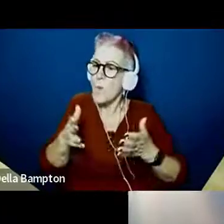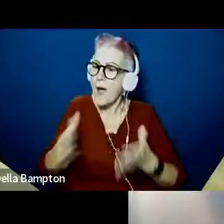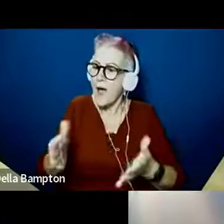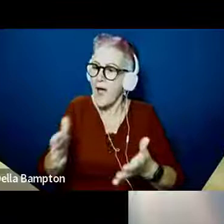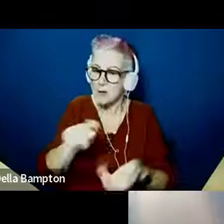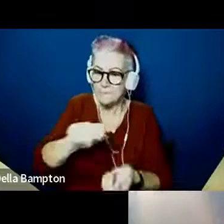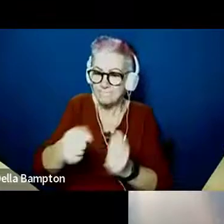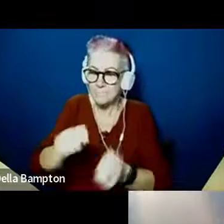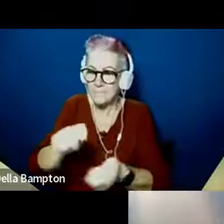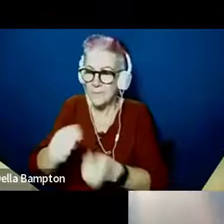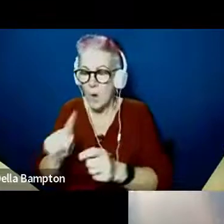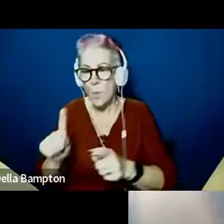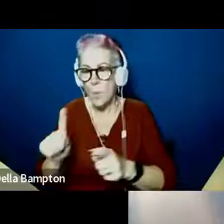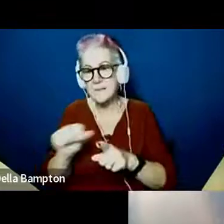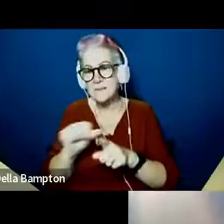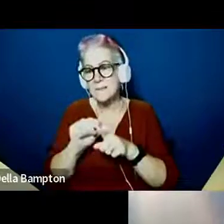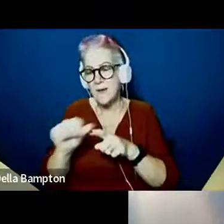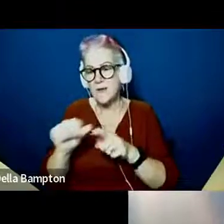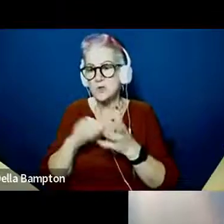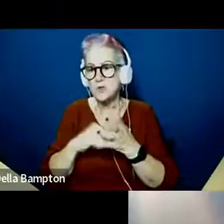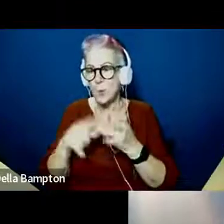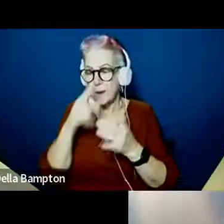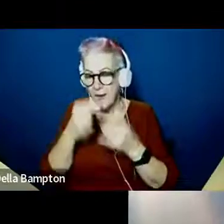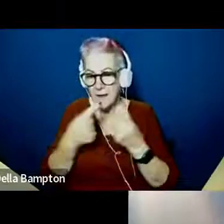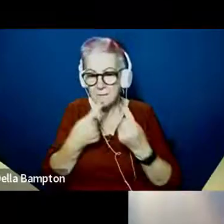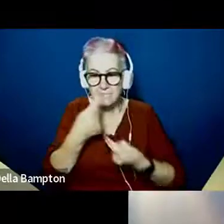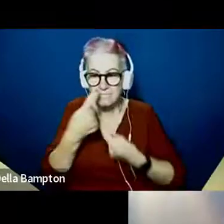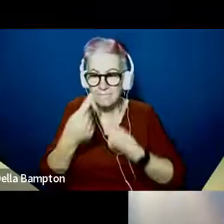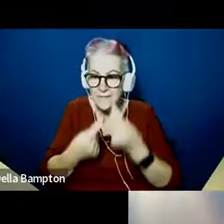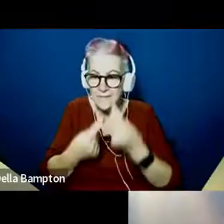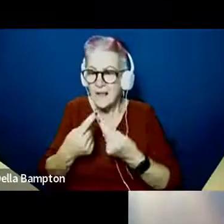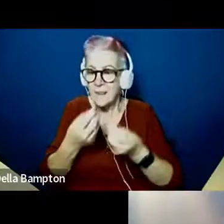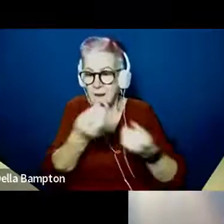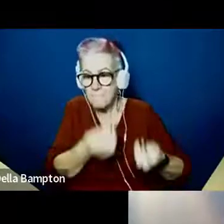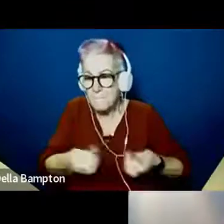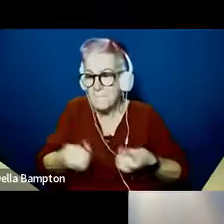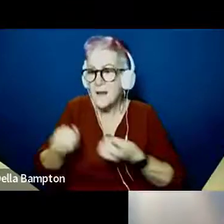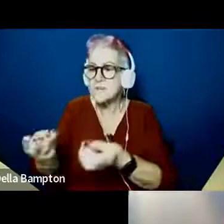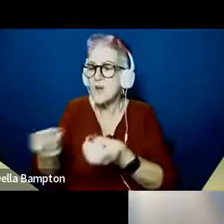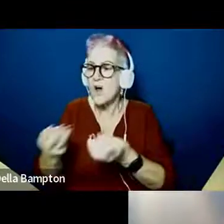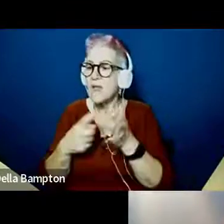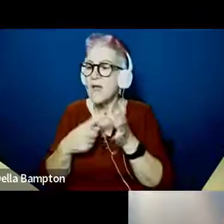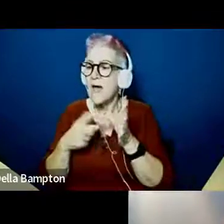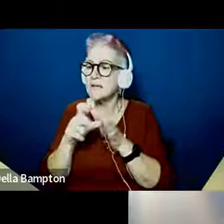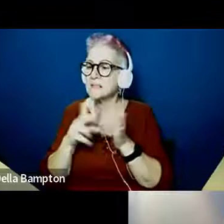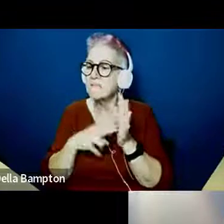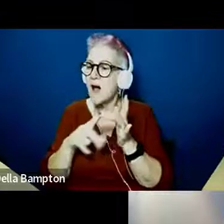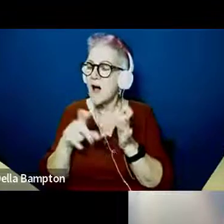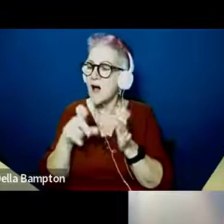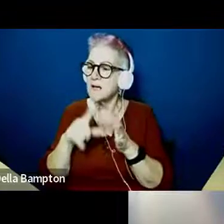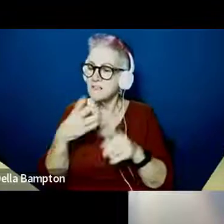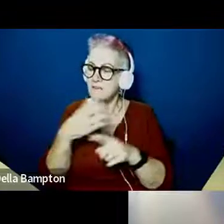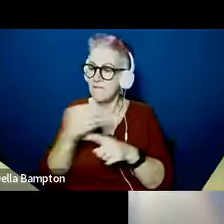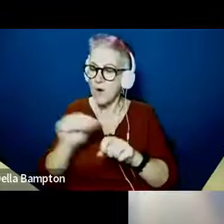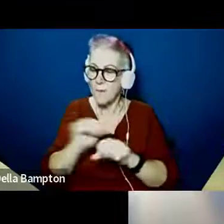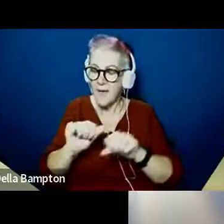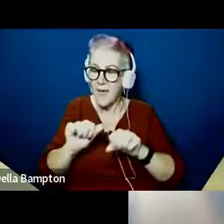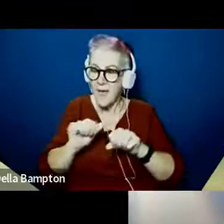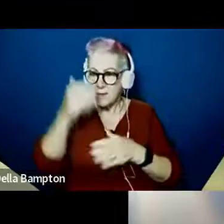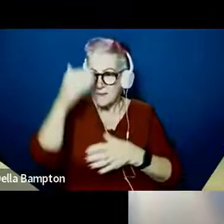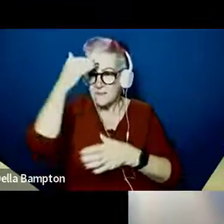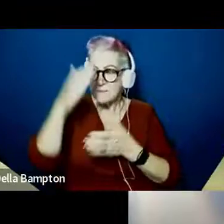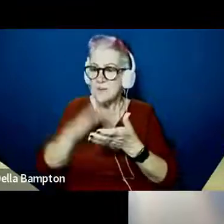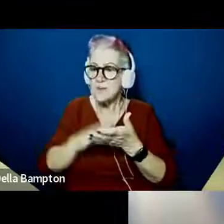what's the best practice here that we can advise and, you know, pass on that advice as our experienced Deaf and Auslan consultants, so